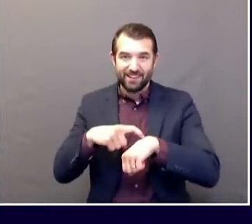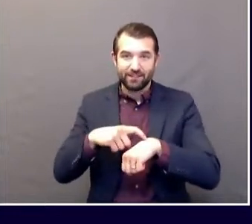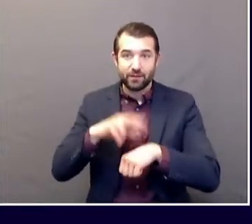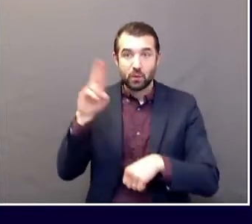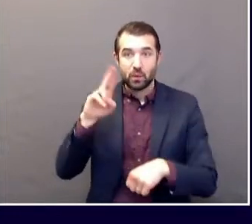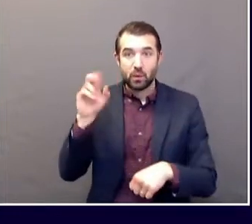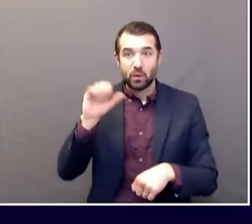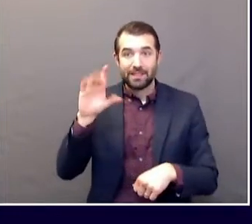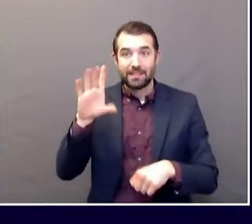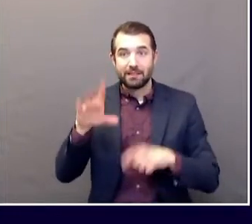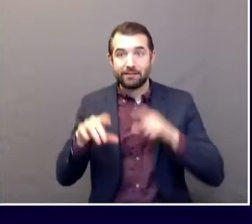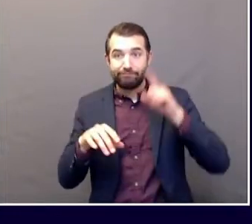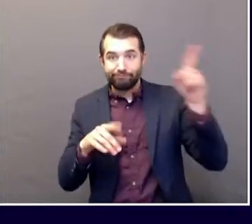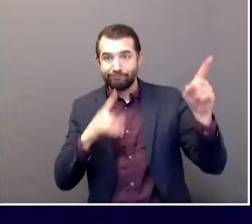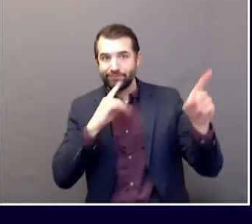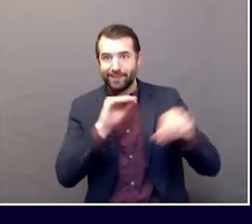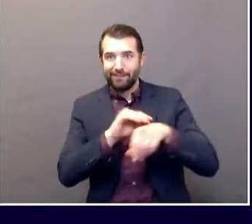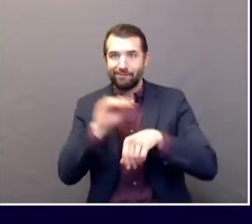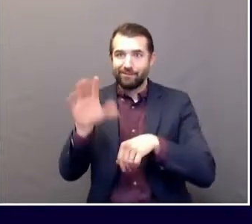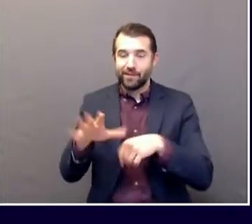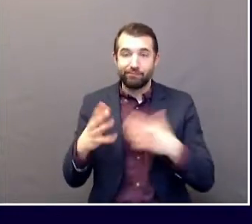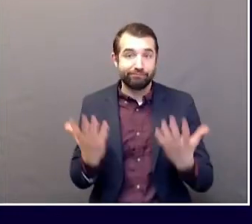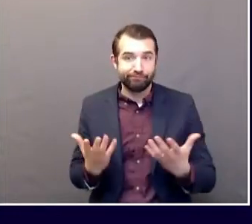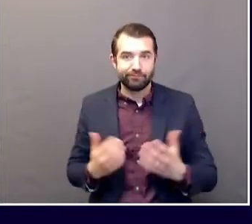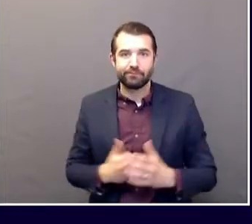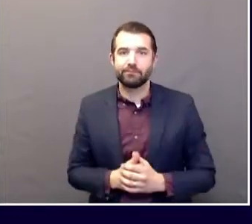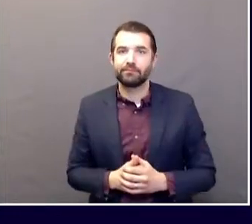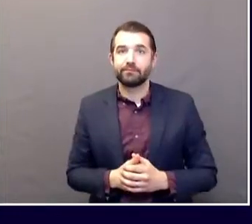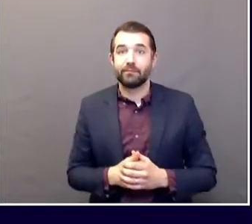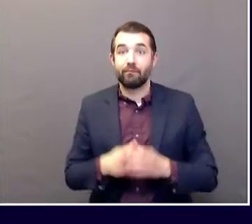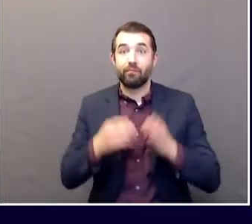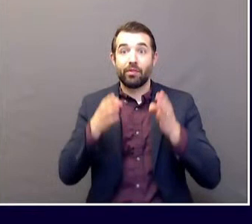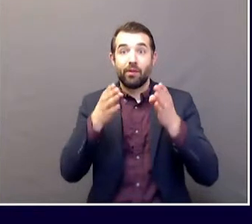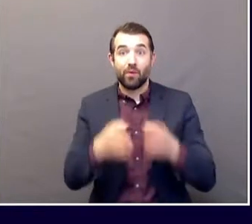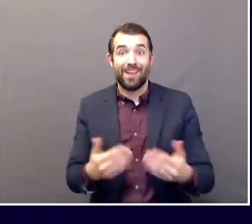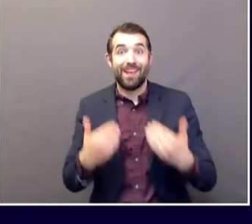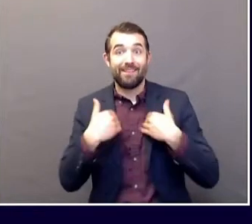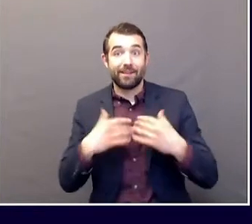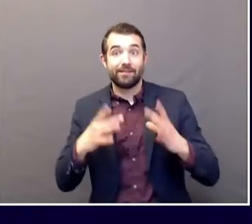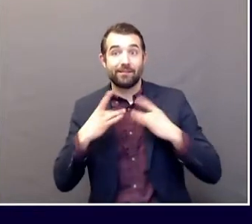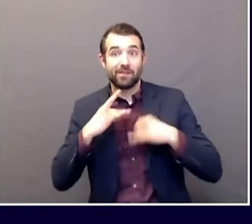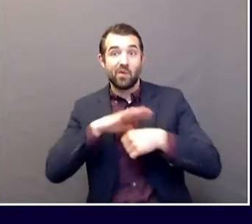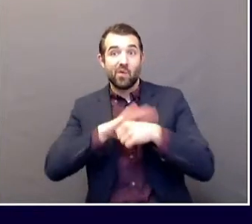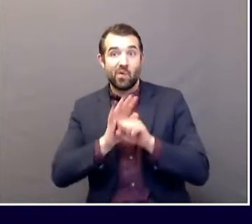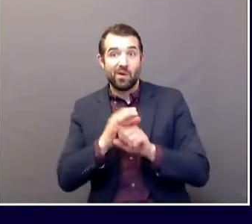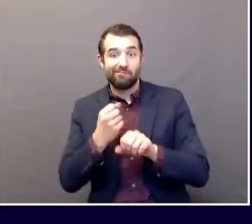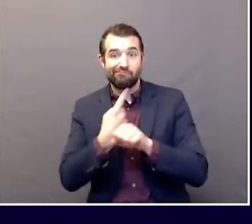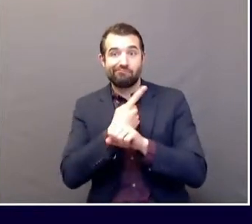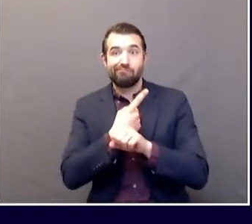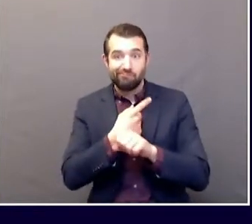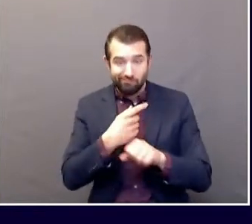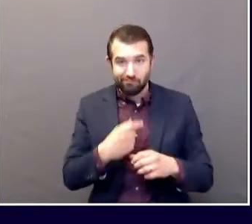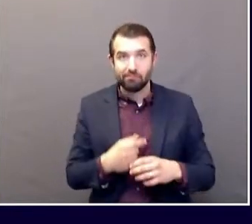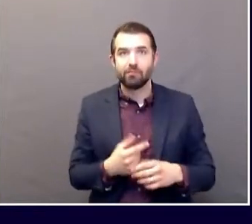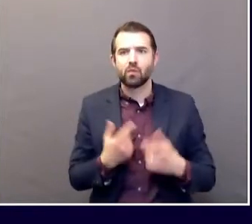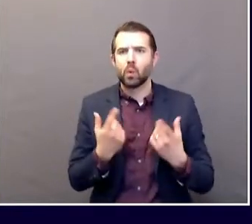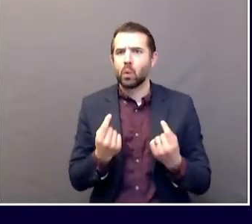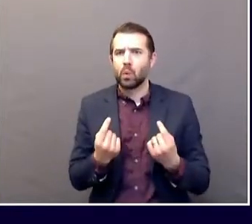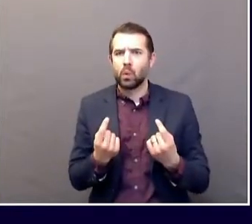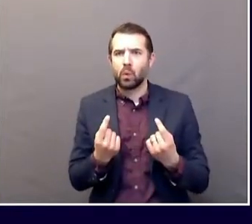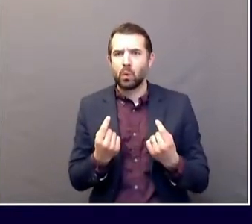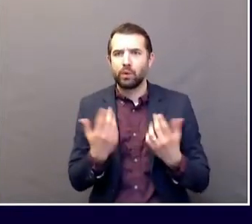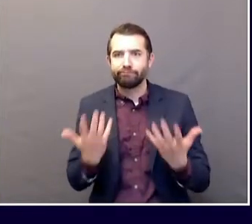if someone has a variant, to treat that variant individual, that case of the variant, as we would any other case. That is to